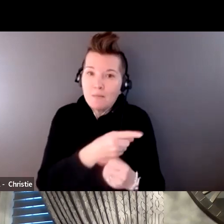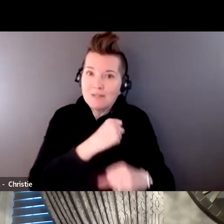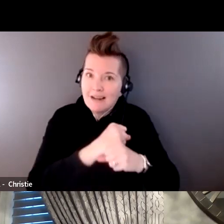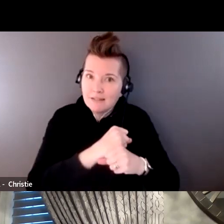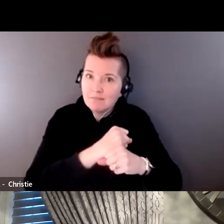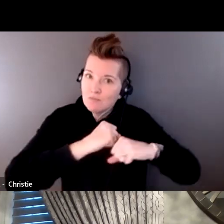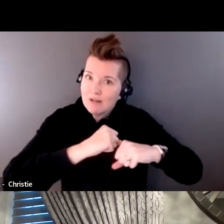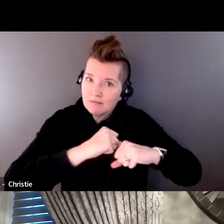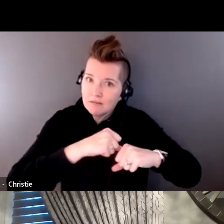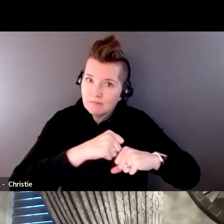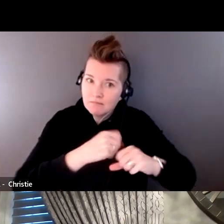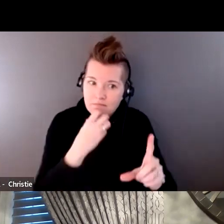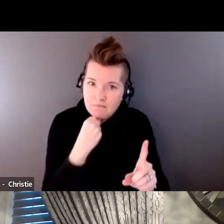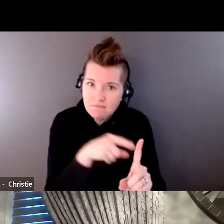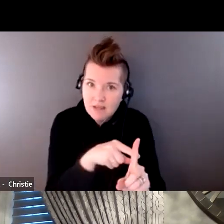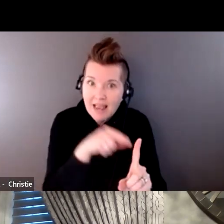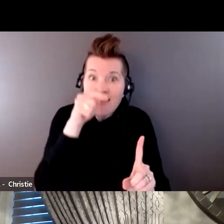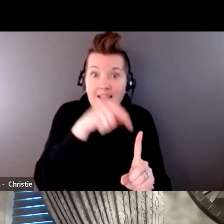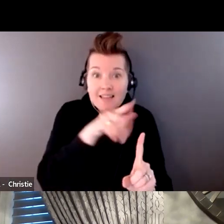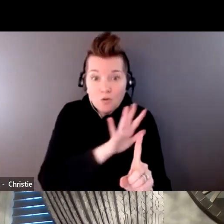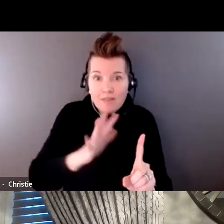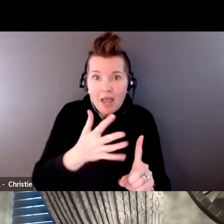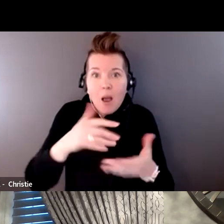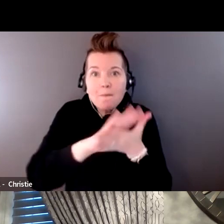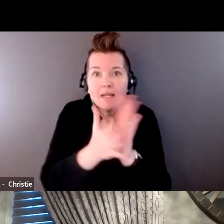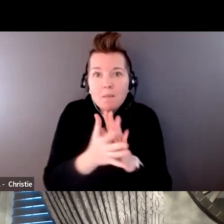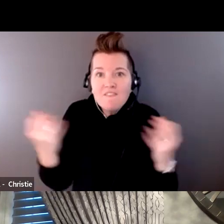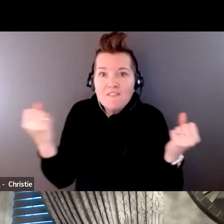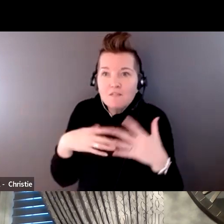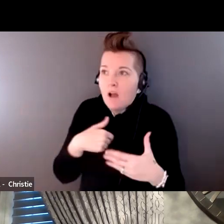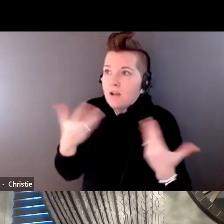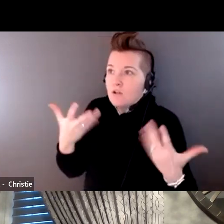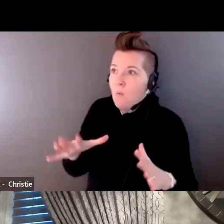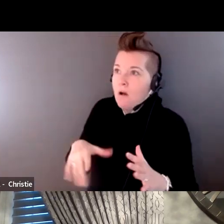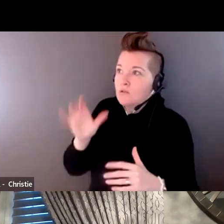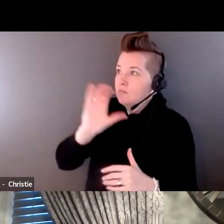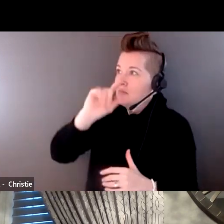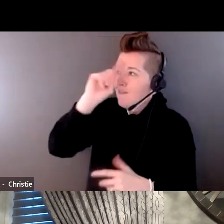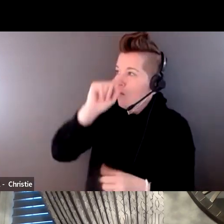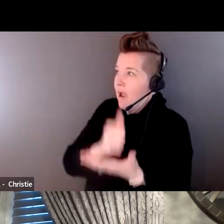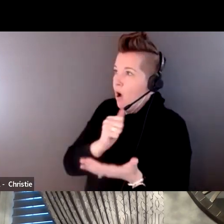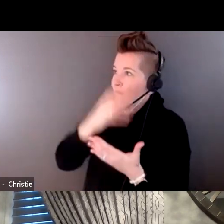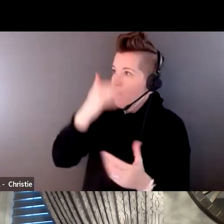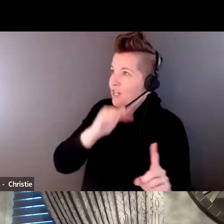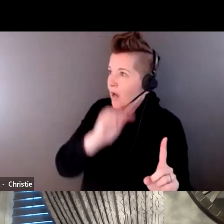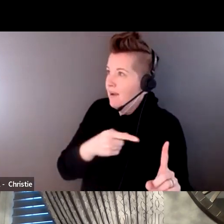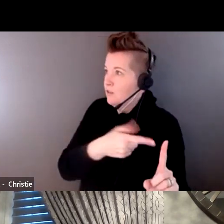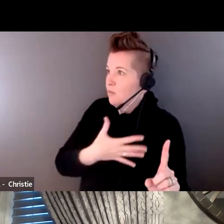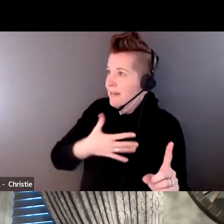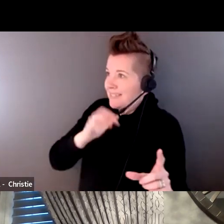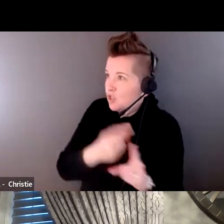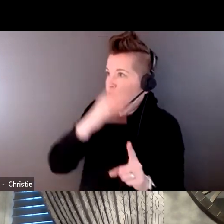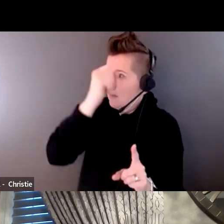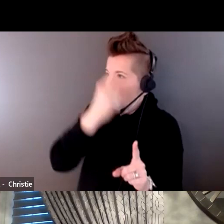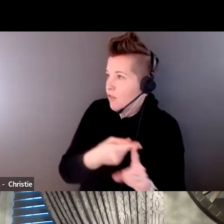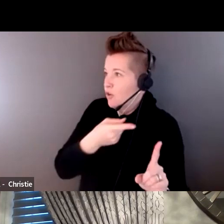be fearful, I would say, of pursuing programs related to employment and housing. I know one of the questions Kingston